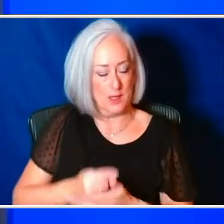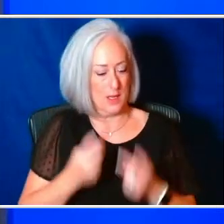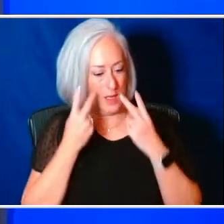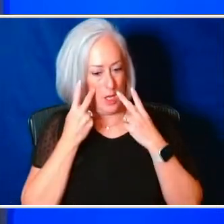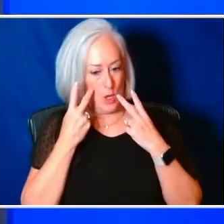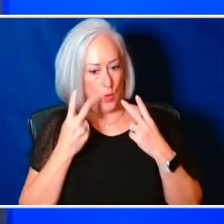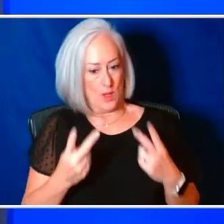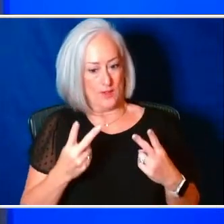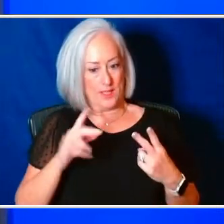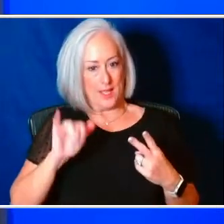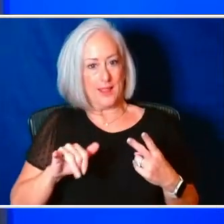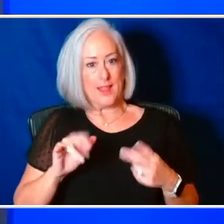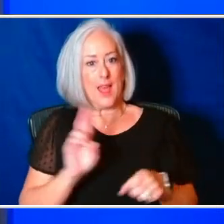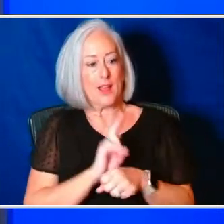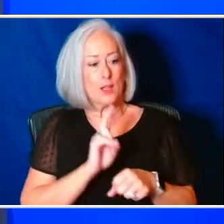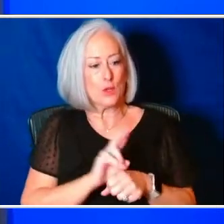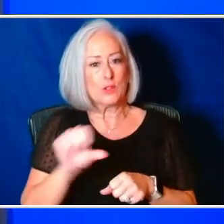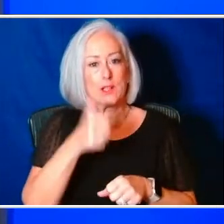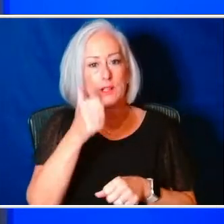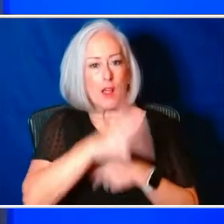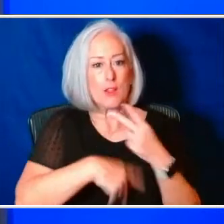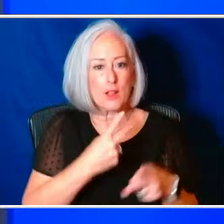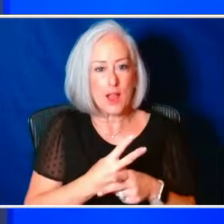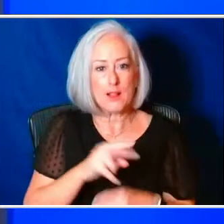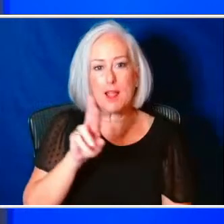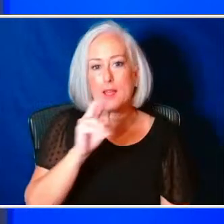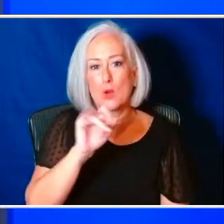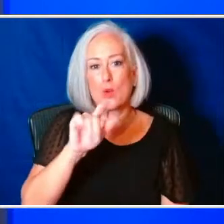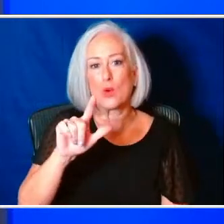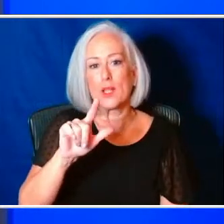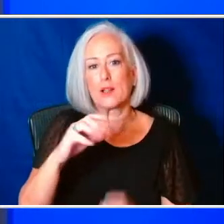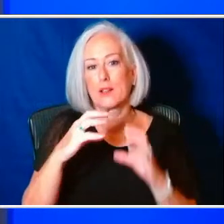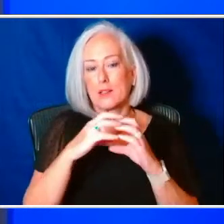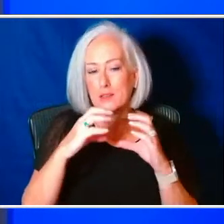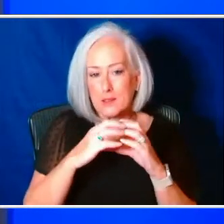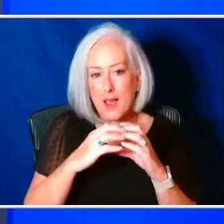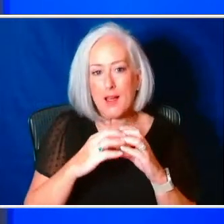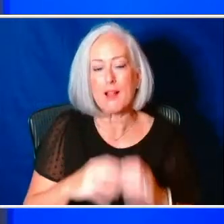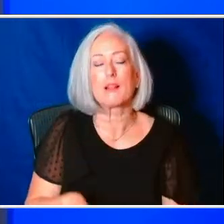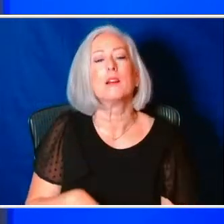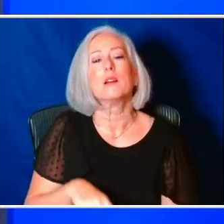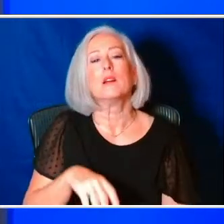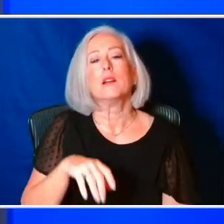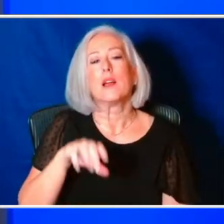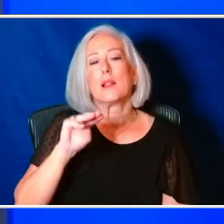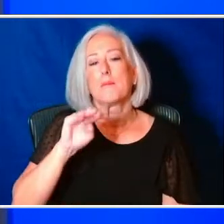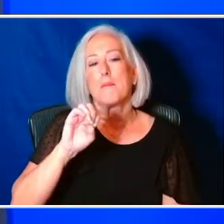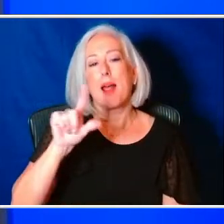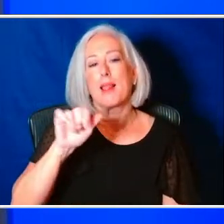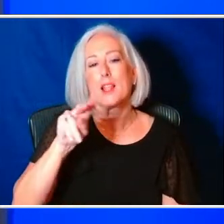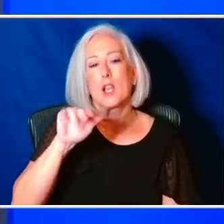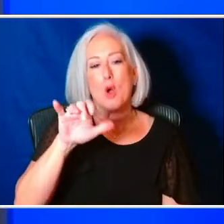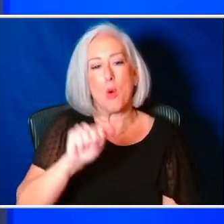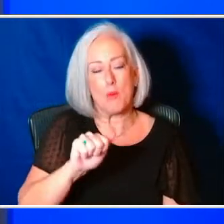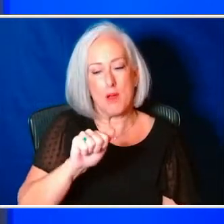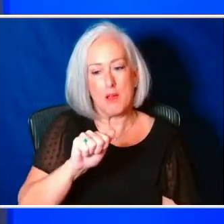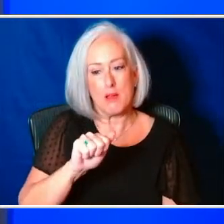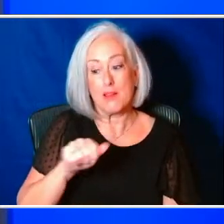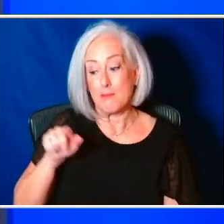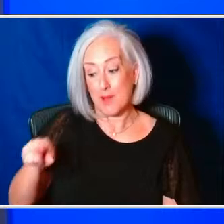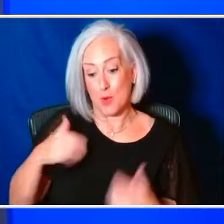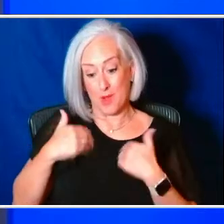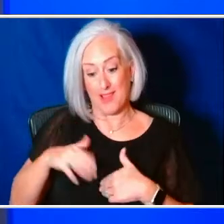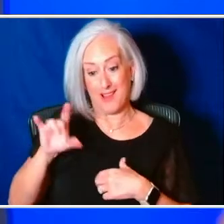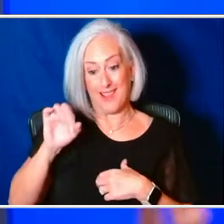diseases like melanoma, renal cell, and even other cancers, that this approach is highly successful. And so in the past, before